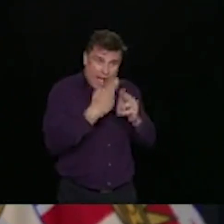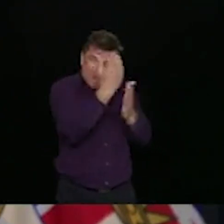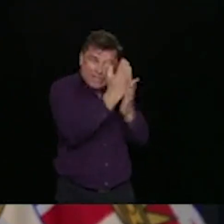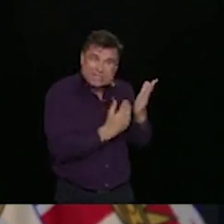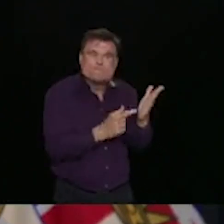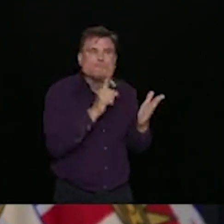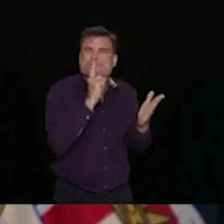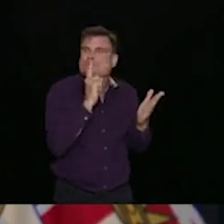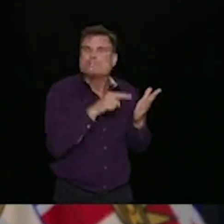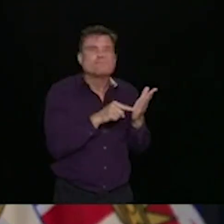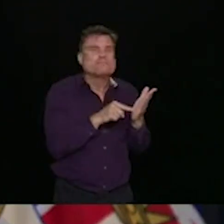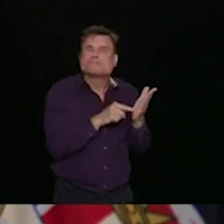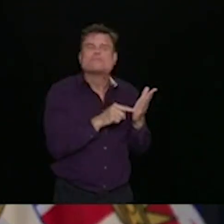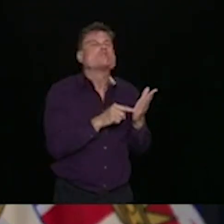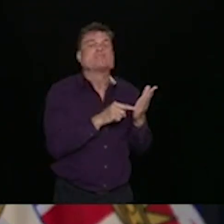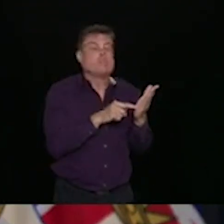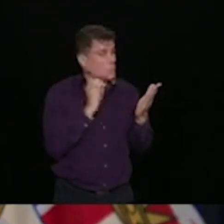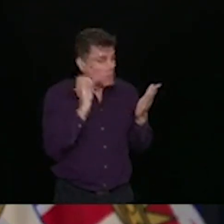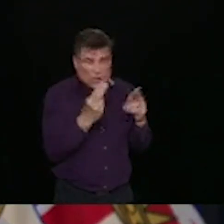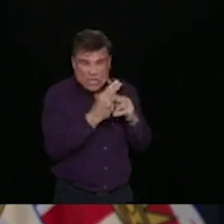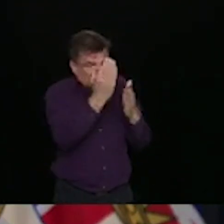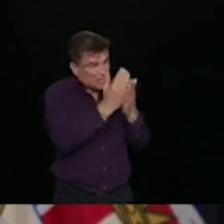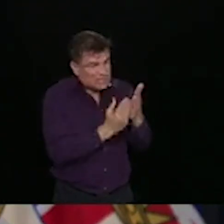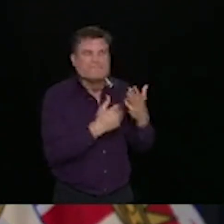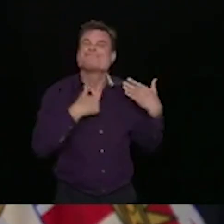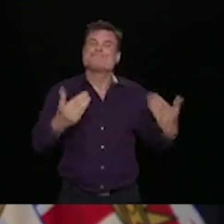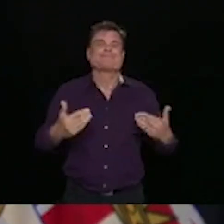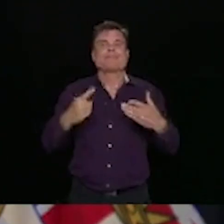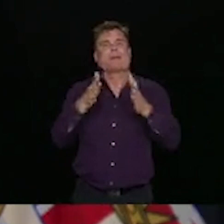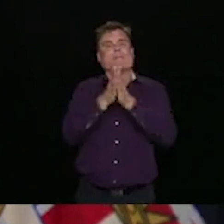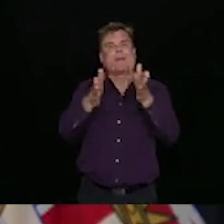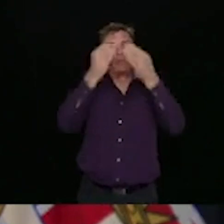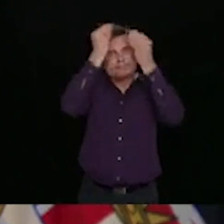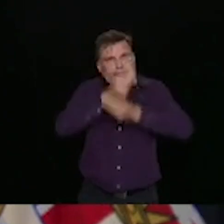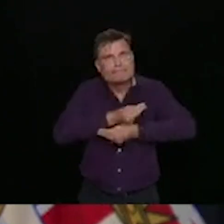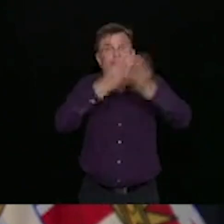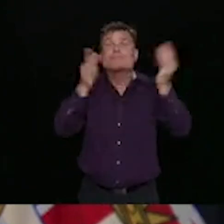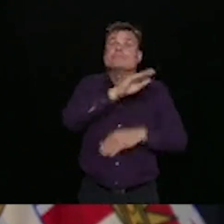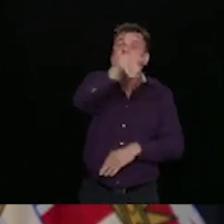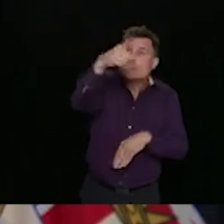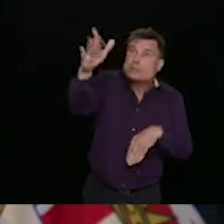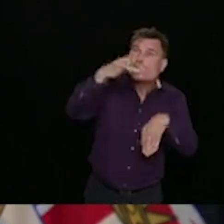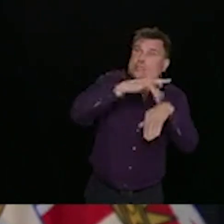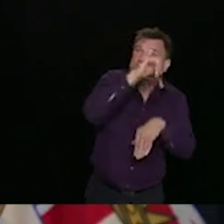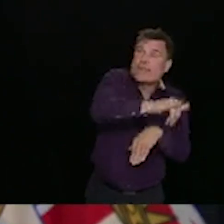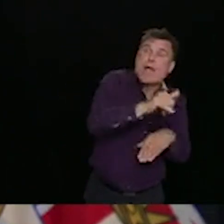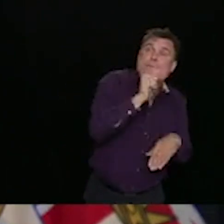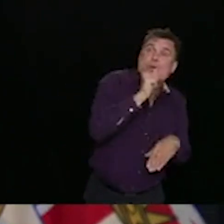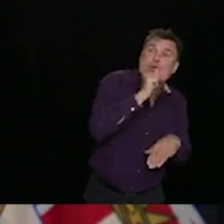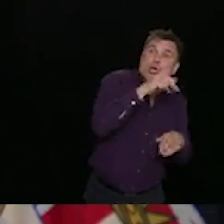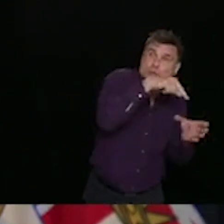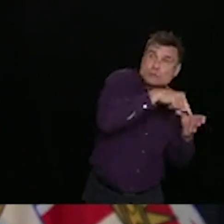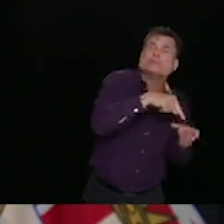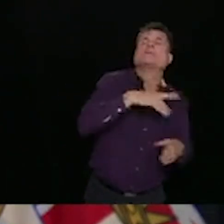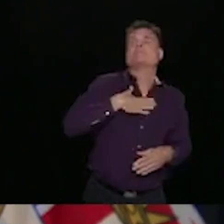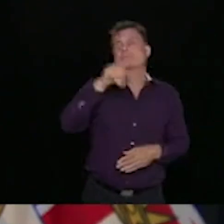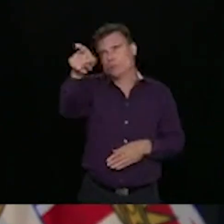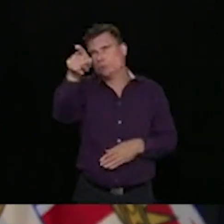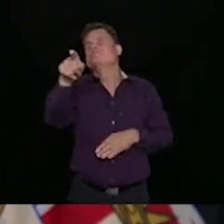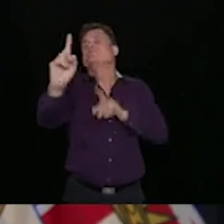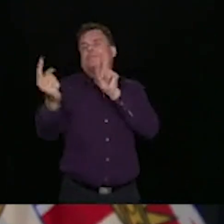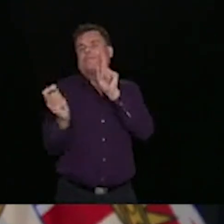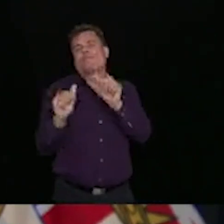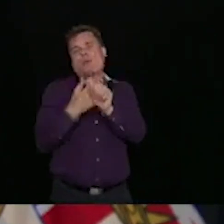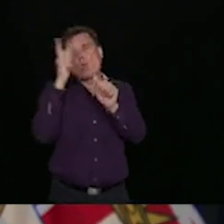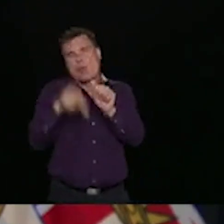about restaurants, we've had public notices about a number of bars and nightclubs here in Vancouver. And the reason why we put out those